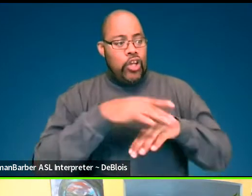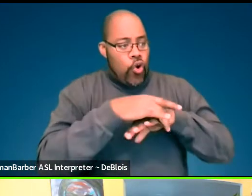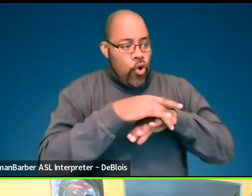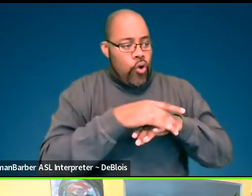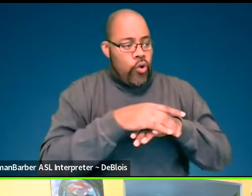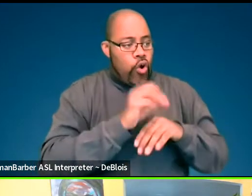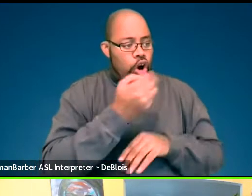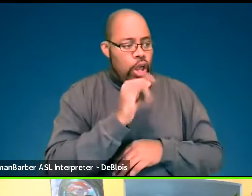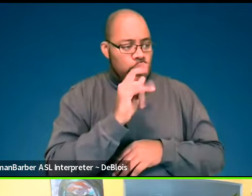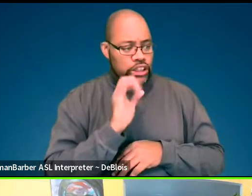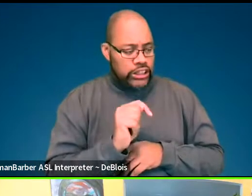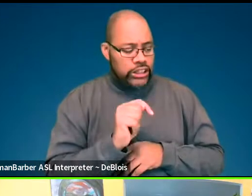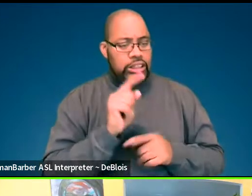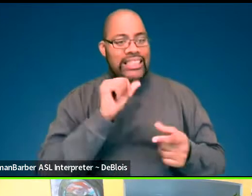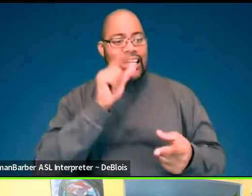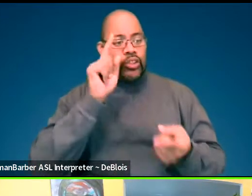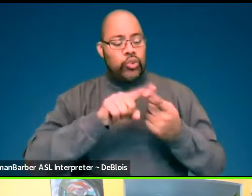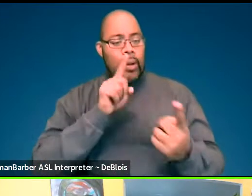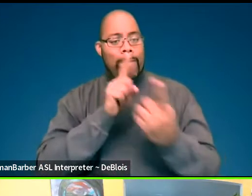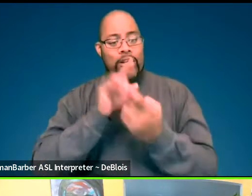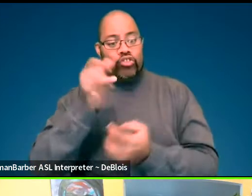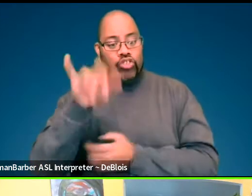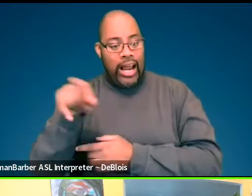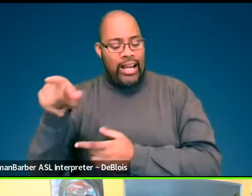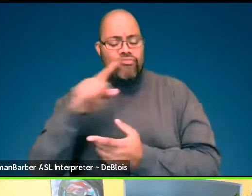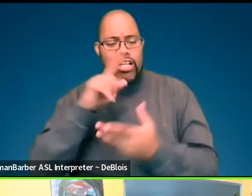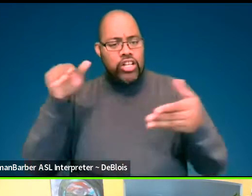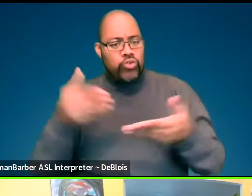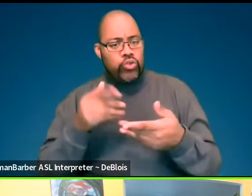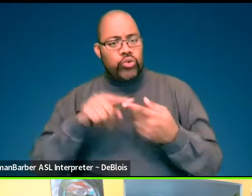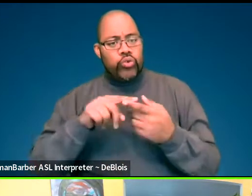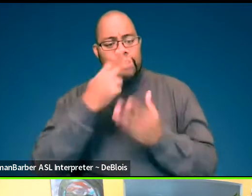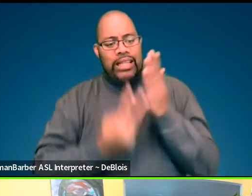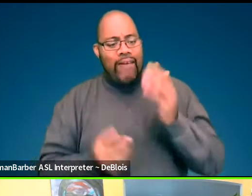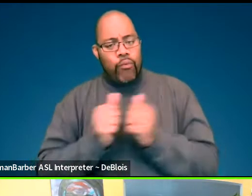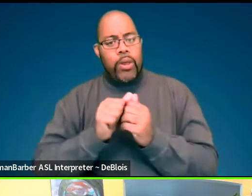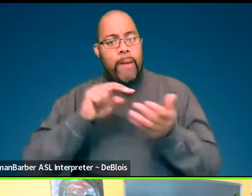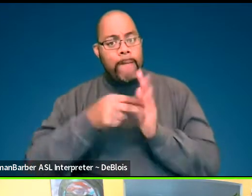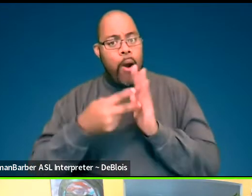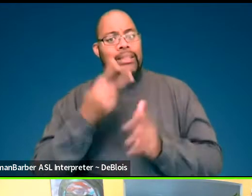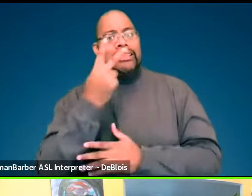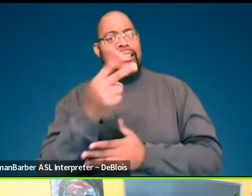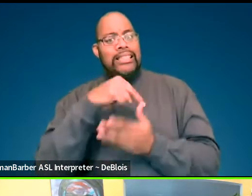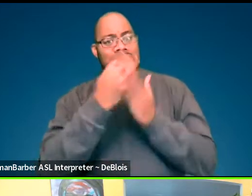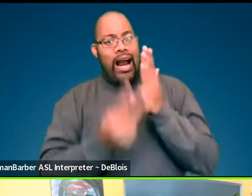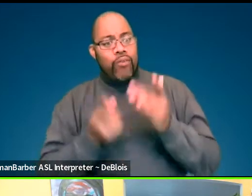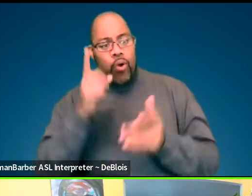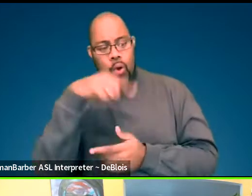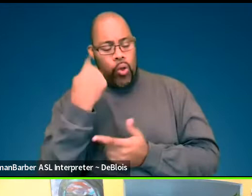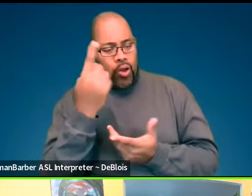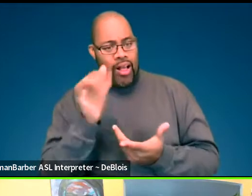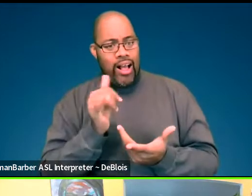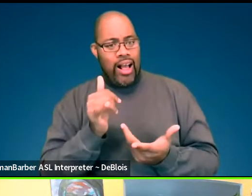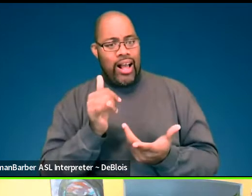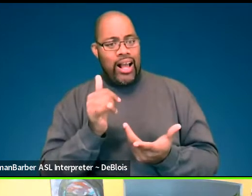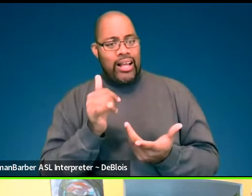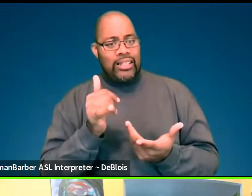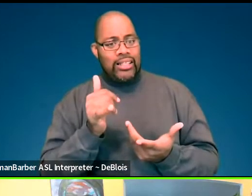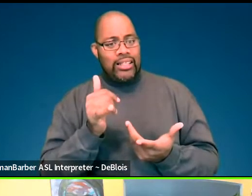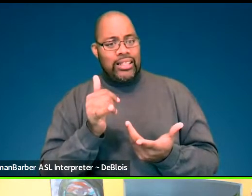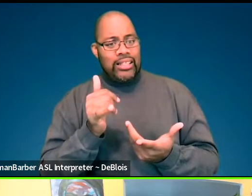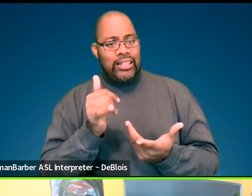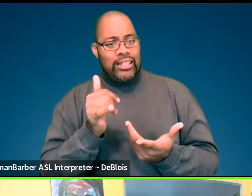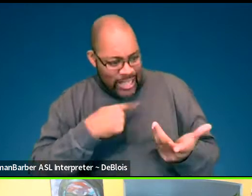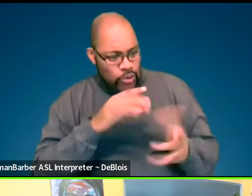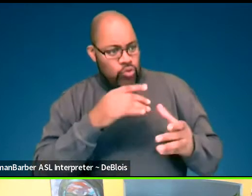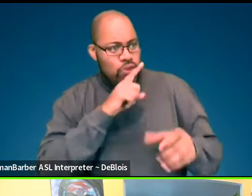archaeologist. And it wasn't until meeting Jay and being introduced to Diving with a Purpose and seeing divers who looked like me doing such meaningful